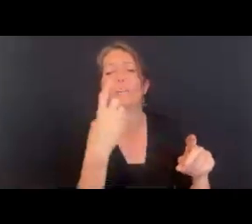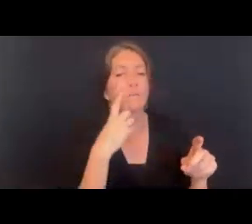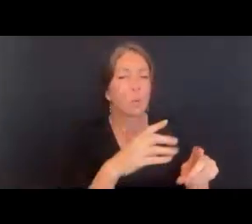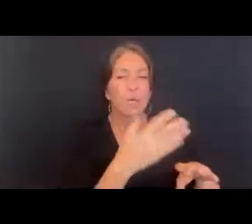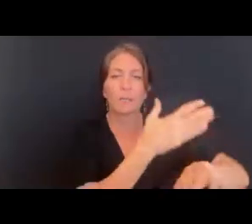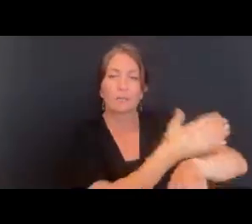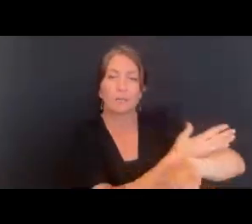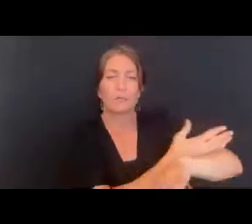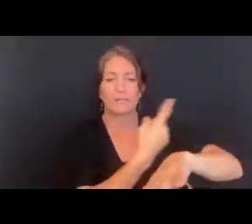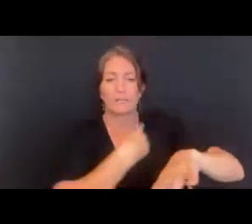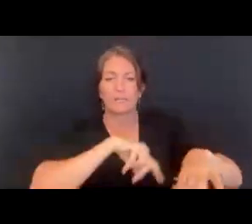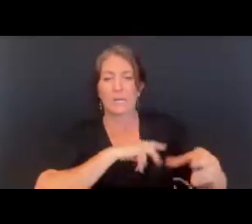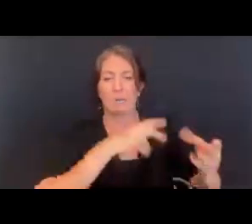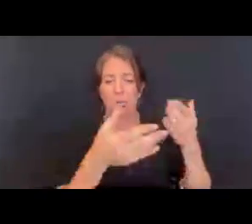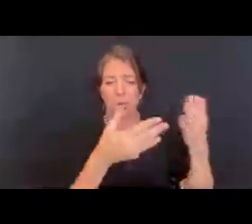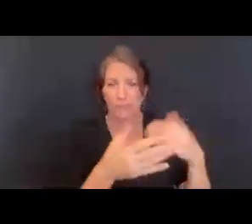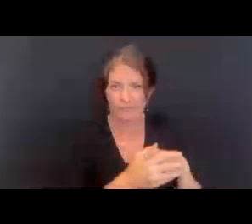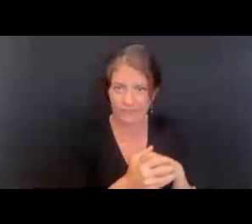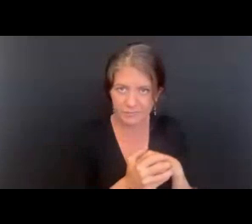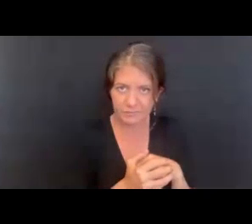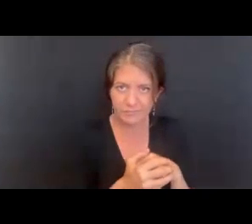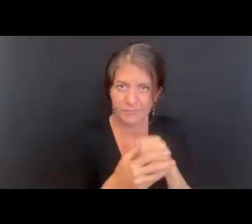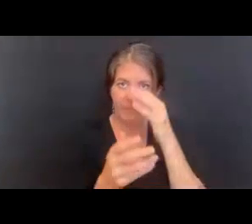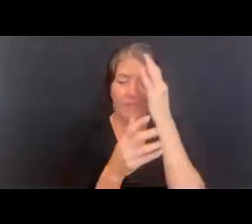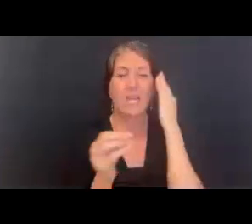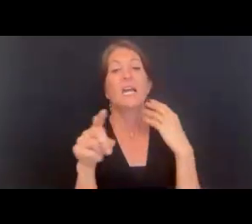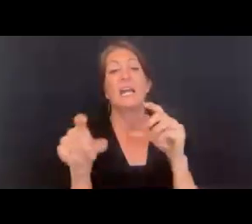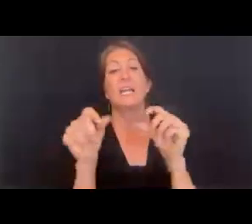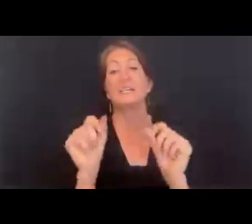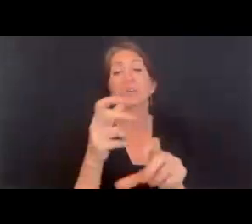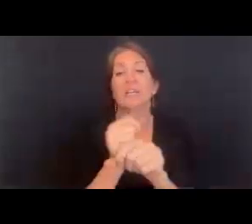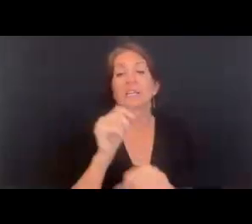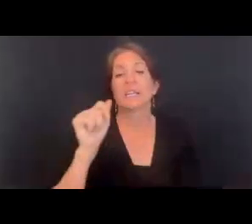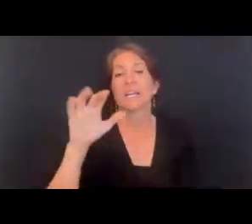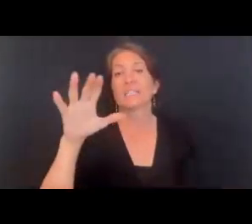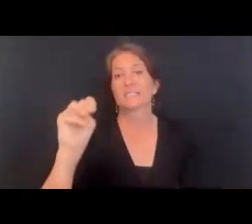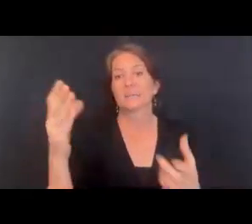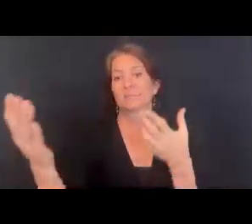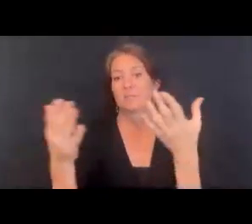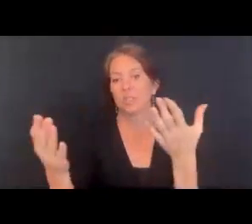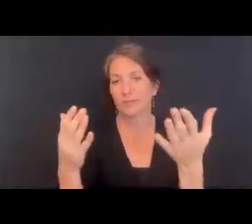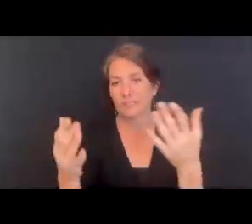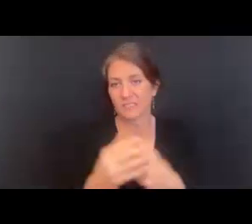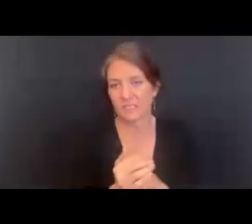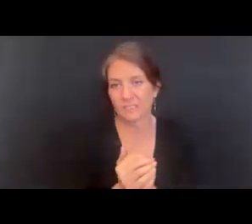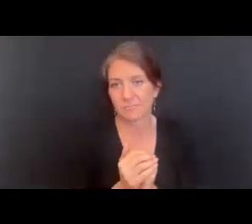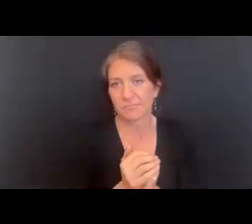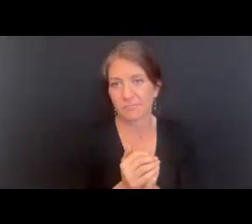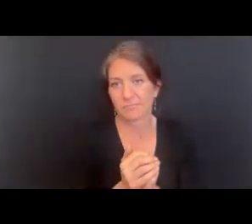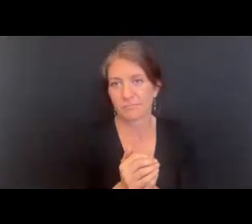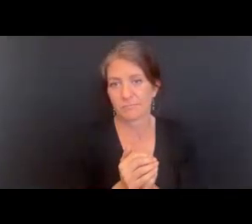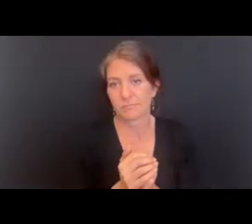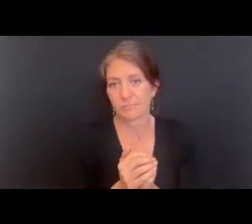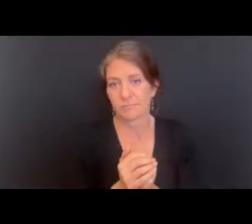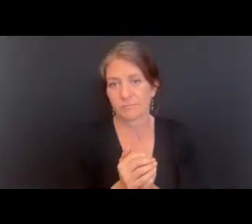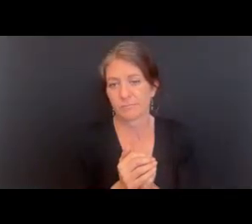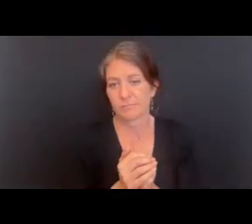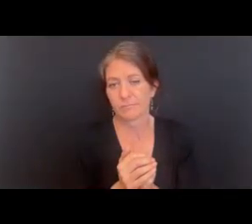then participants, of course, can also opt in to receive ACM services. Our assessors use an ACM